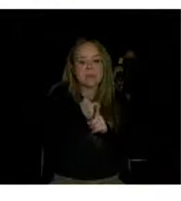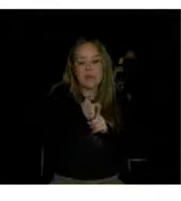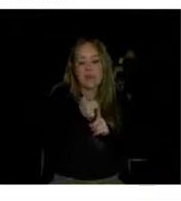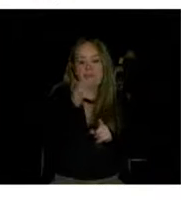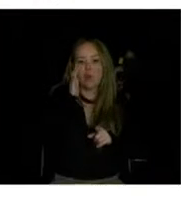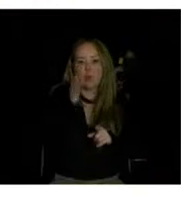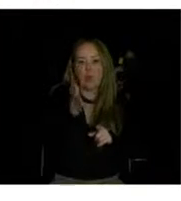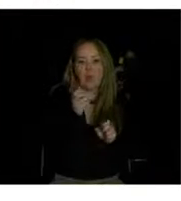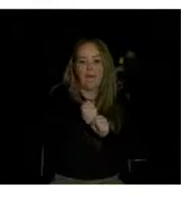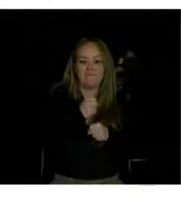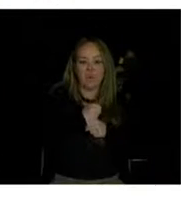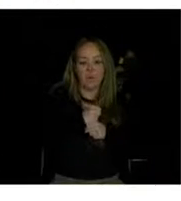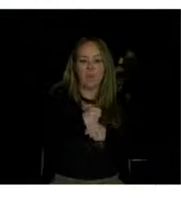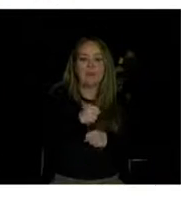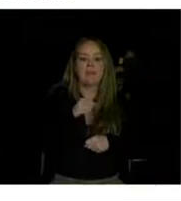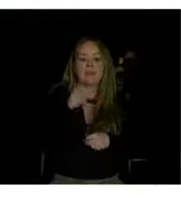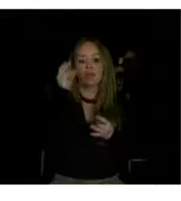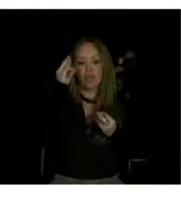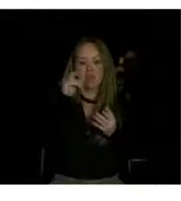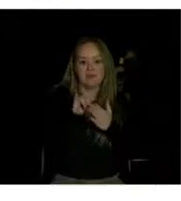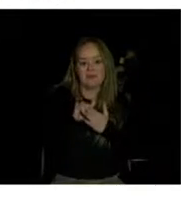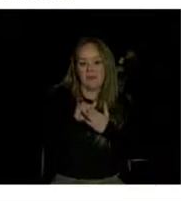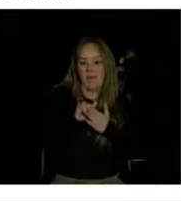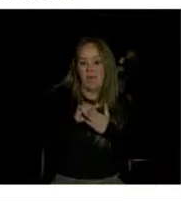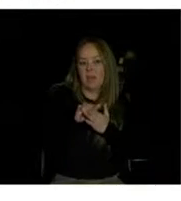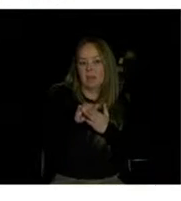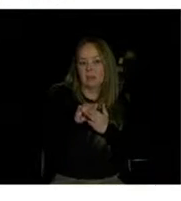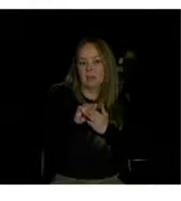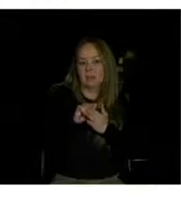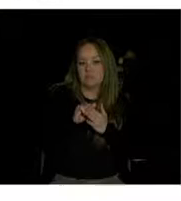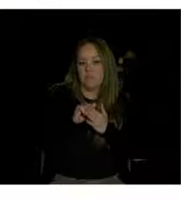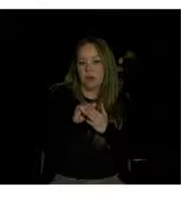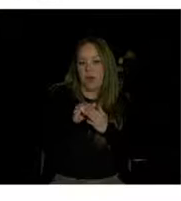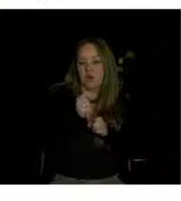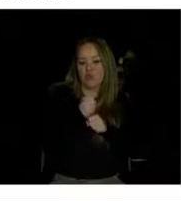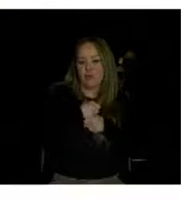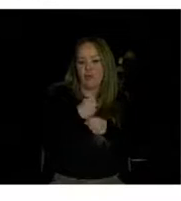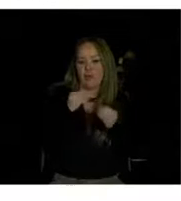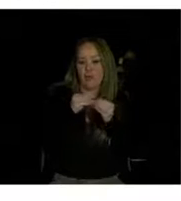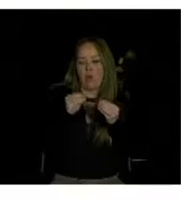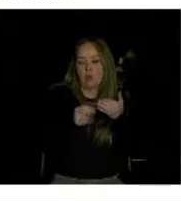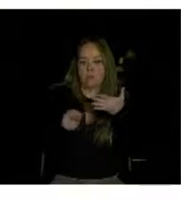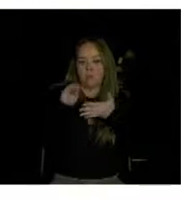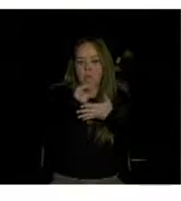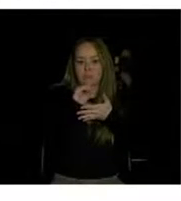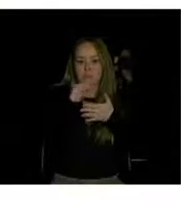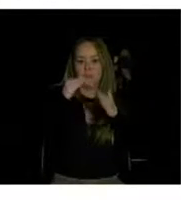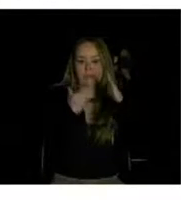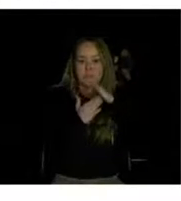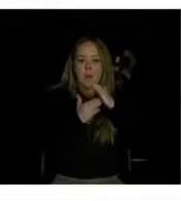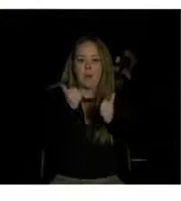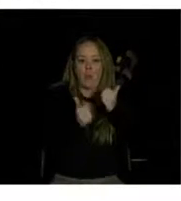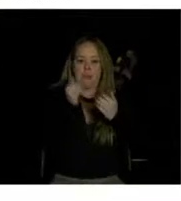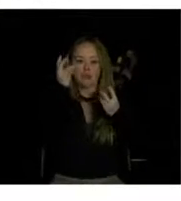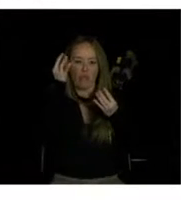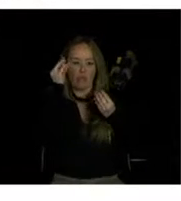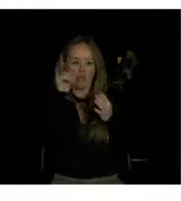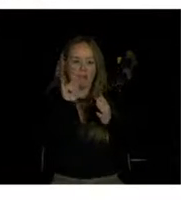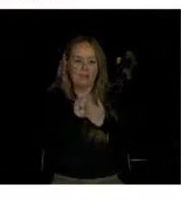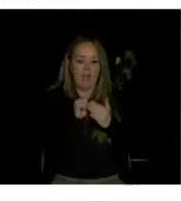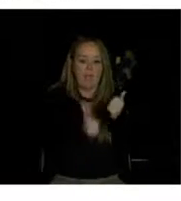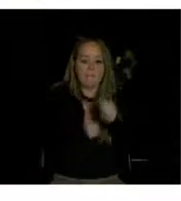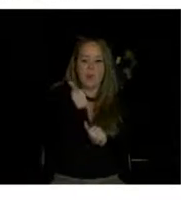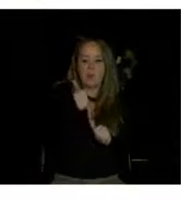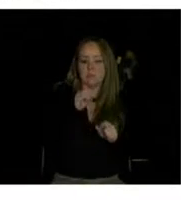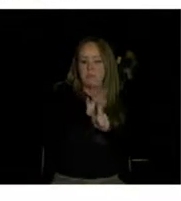will formulate the thoughts that are rising to the top, right? And so it'll assess which are the thoughts that are the